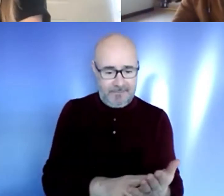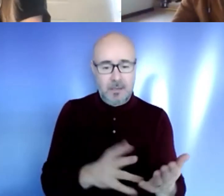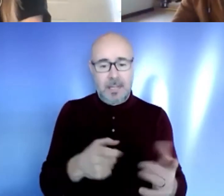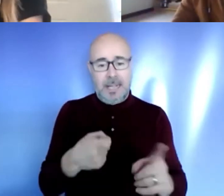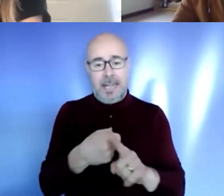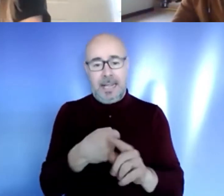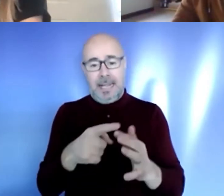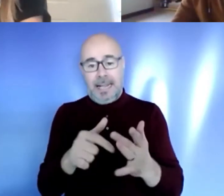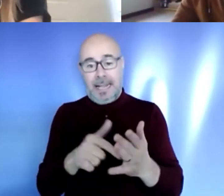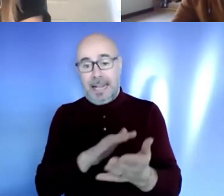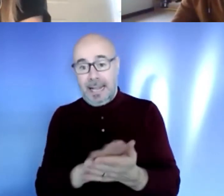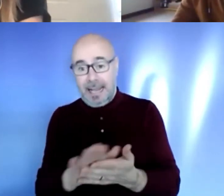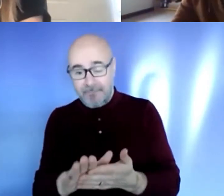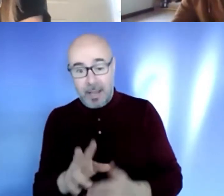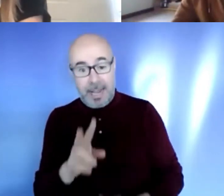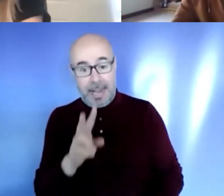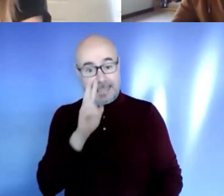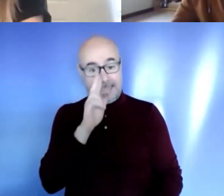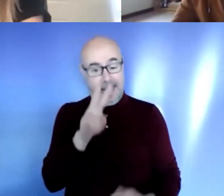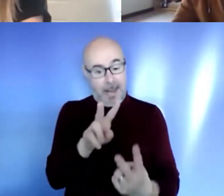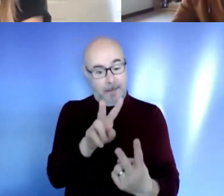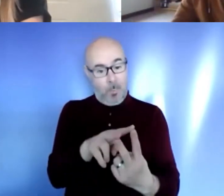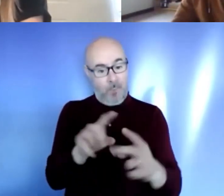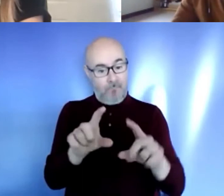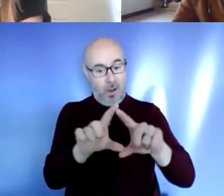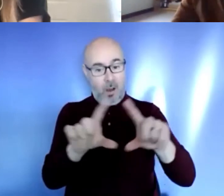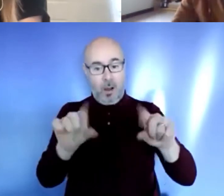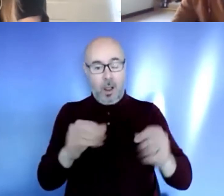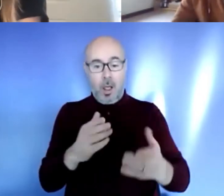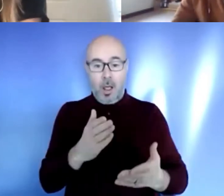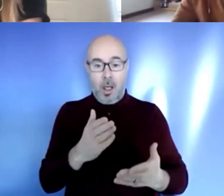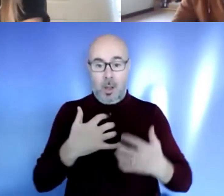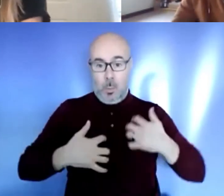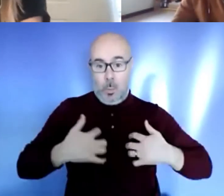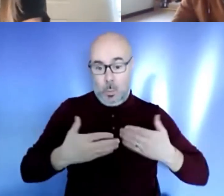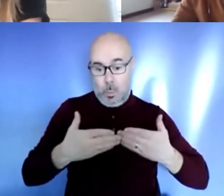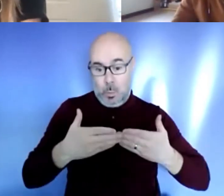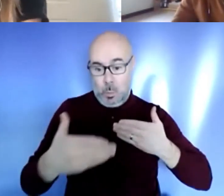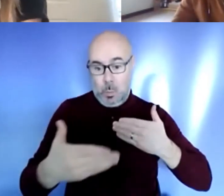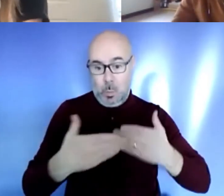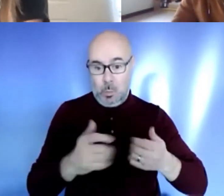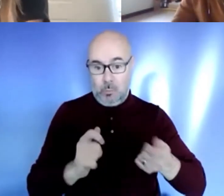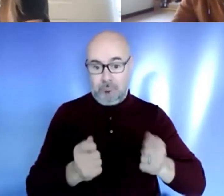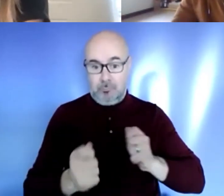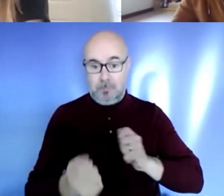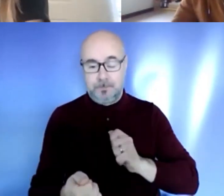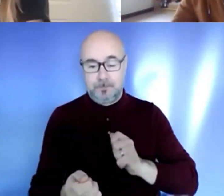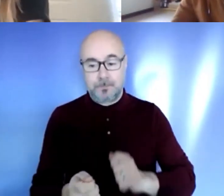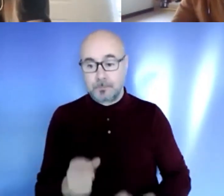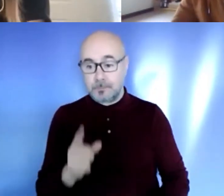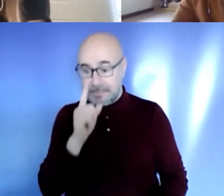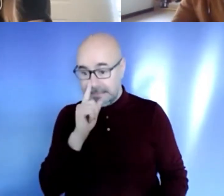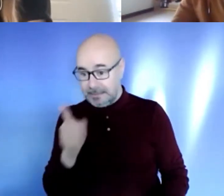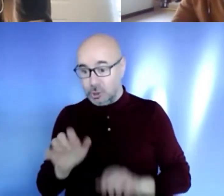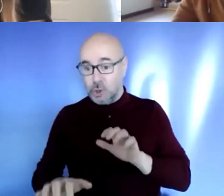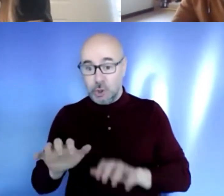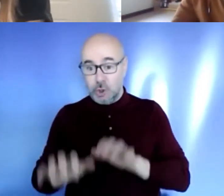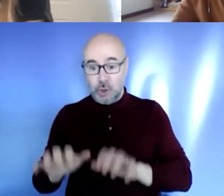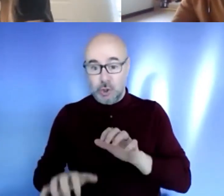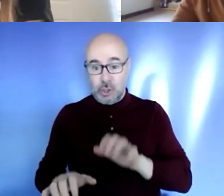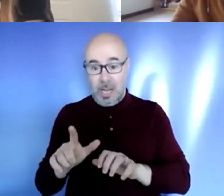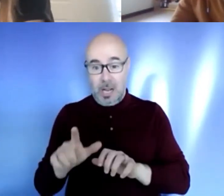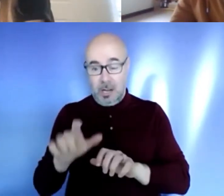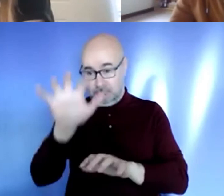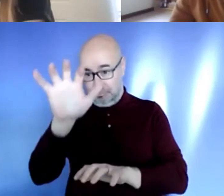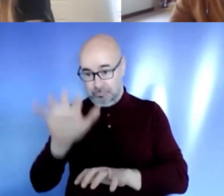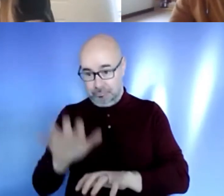think interesting developments with both cards. Now, I've noted there's some questions coming through in the chat, but I want to try and maximise the amount of time that we have in